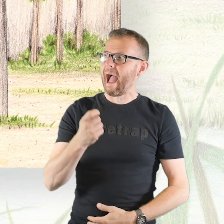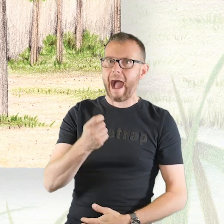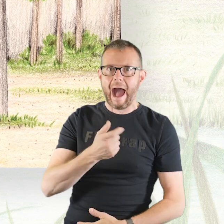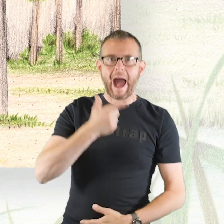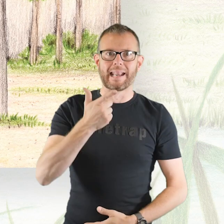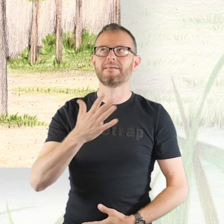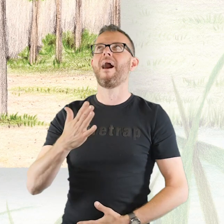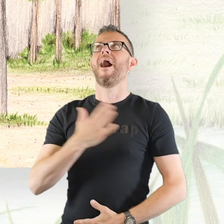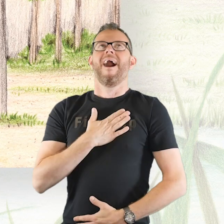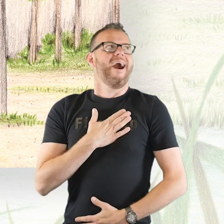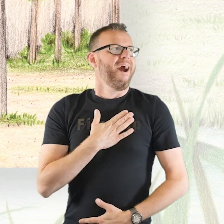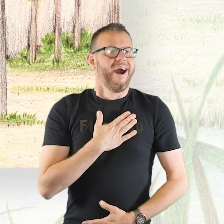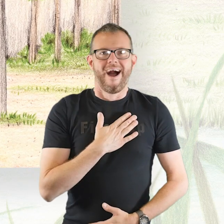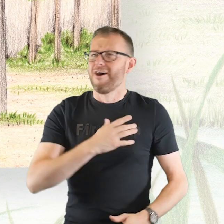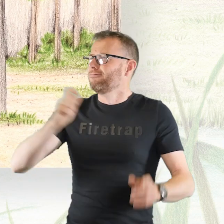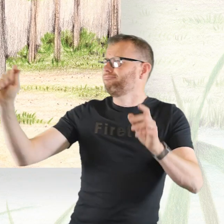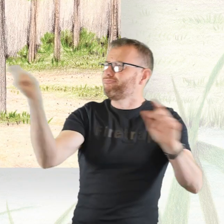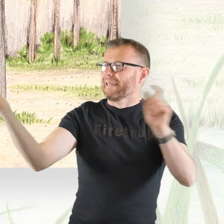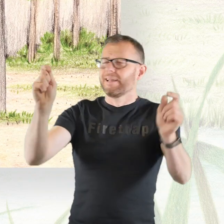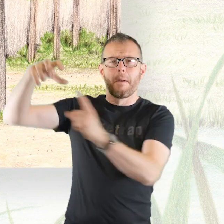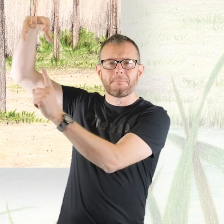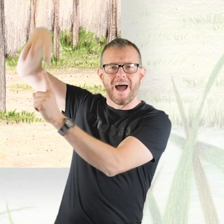Alex liked ringing the bells.